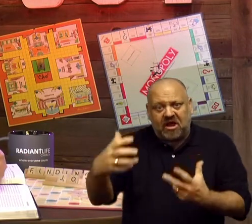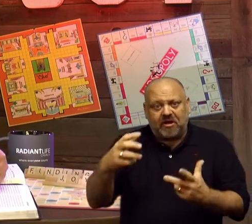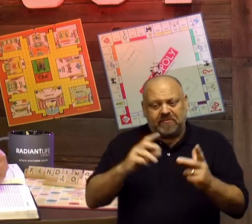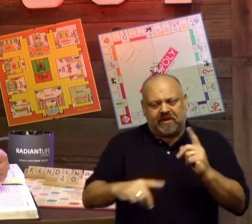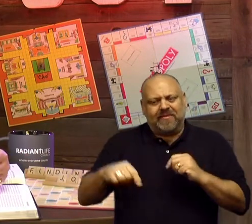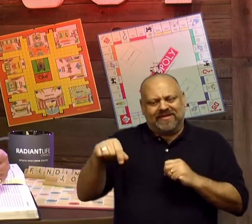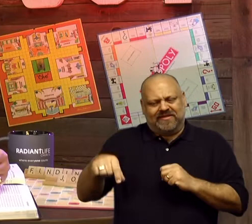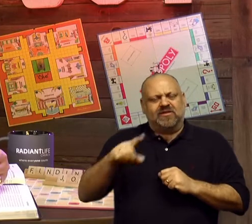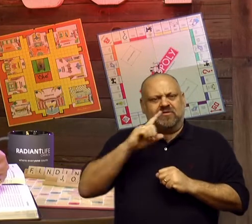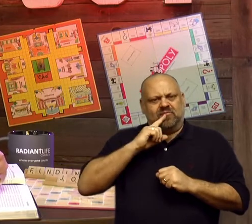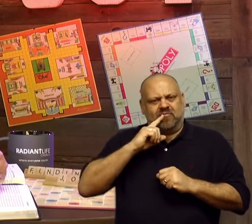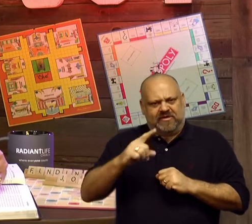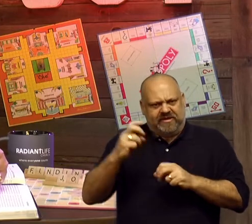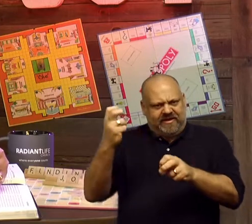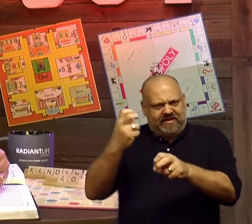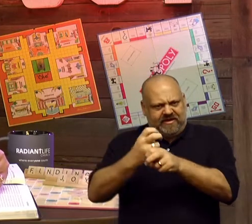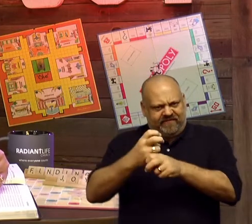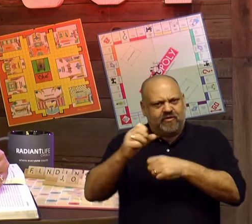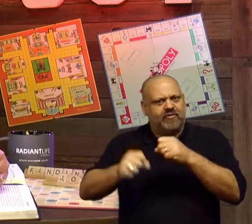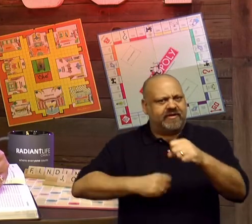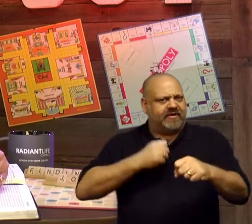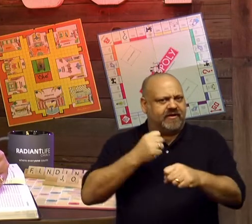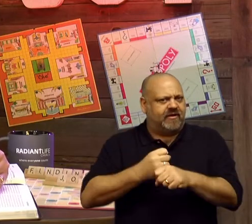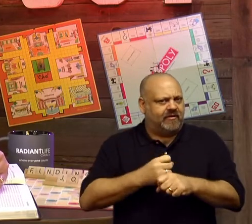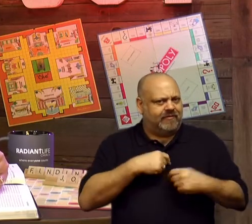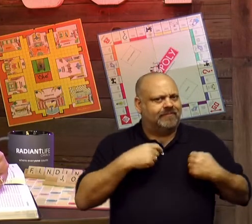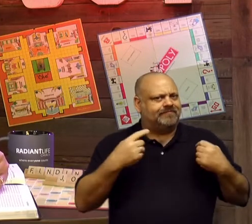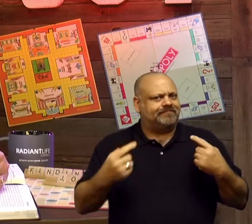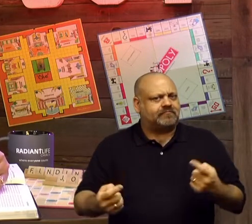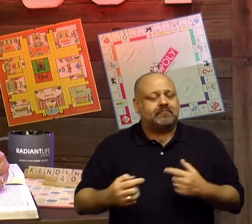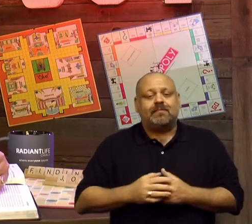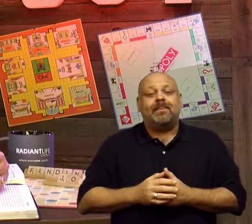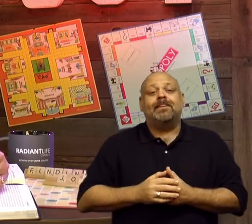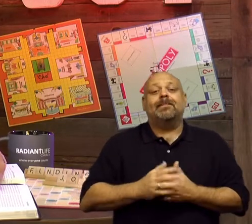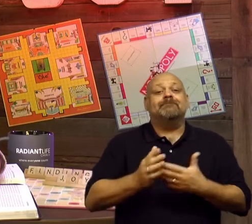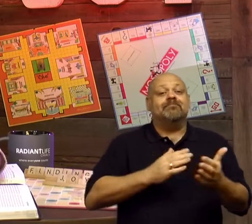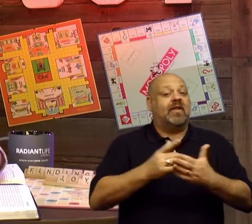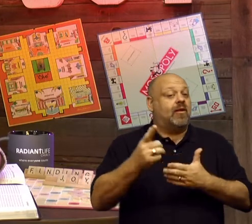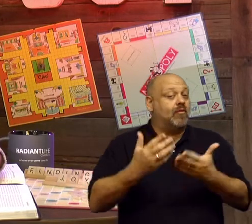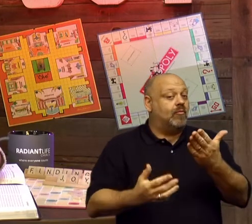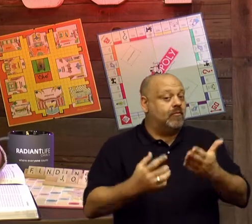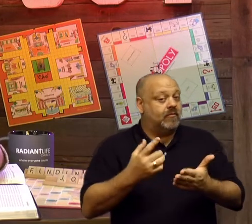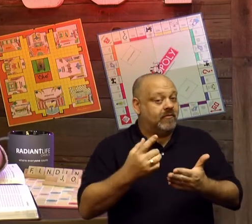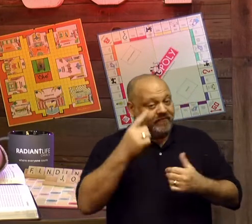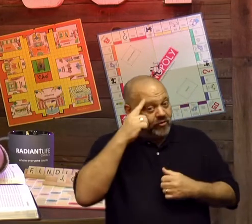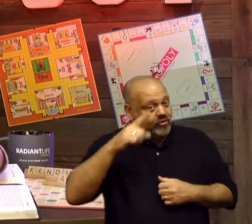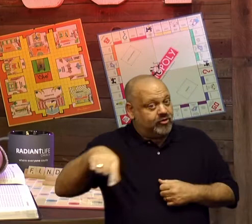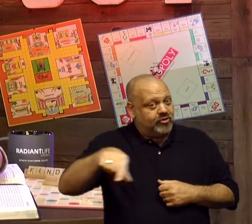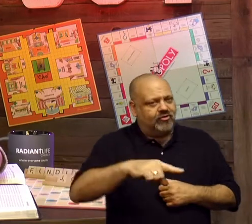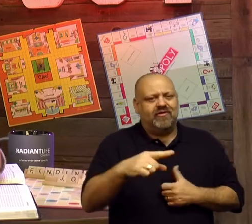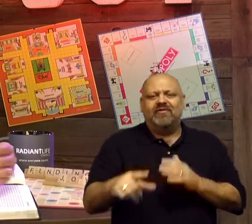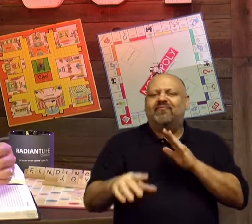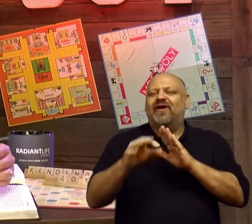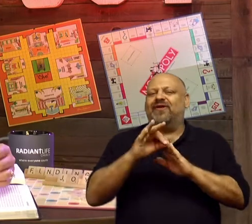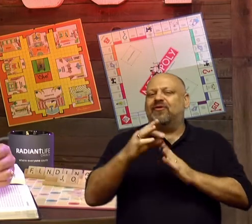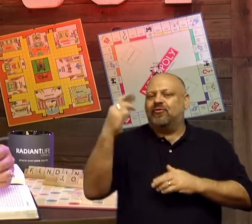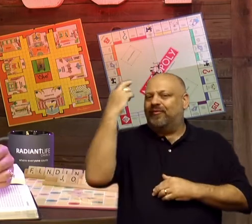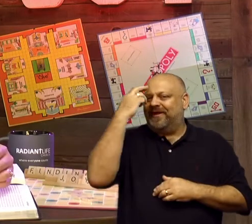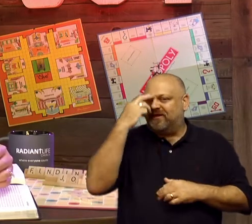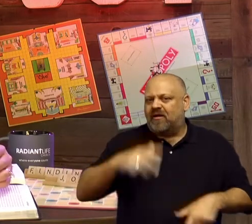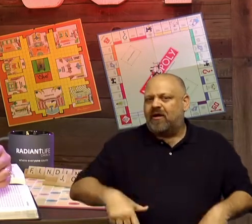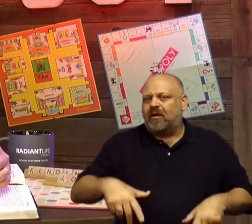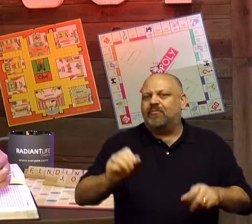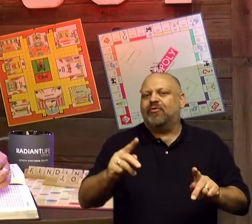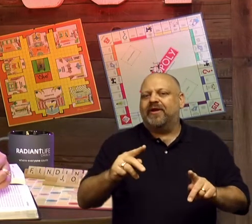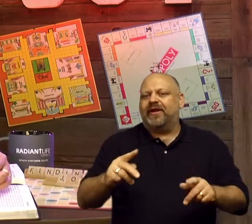for a lot of people, this has been a really difficult year. Whichever it may be for you, find